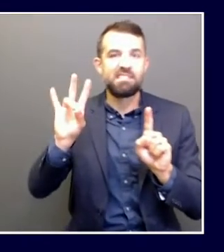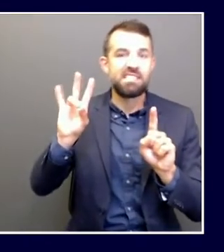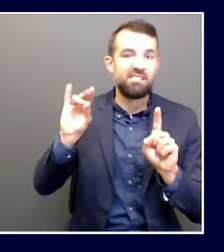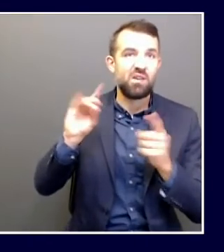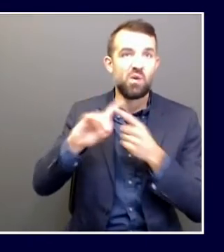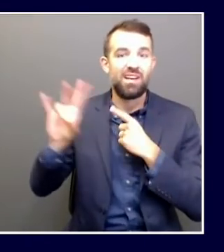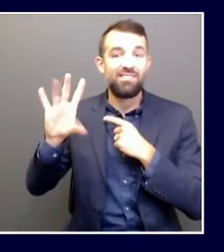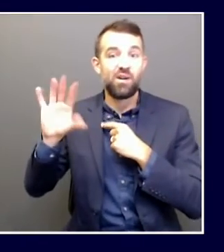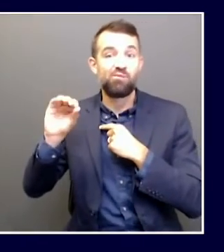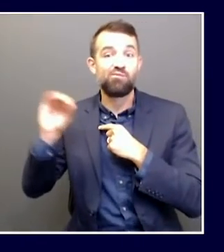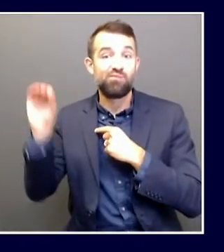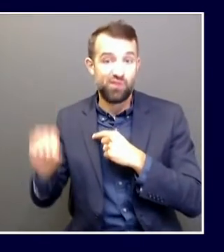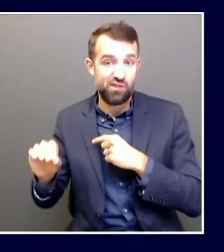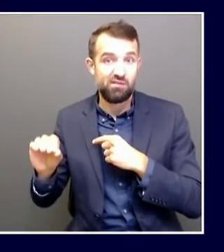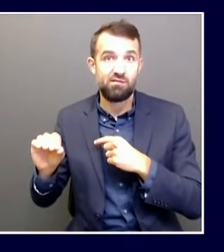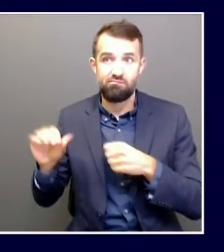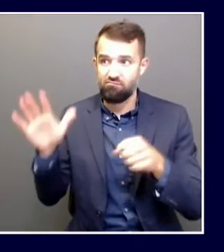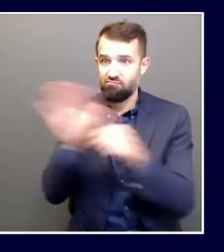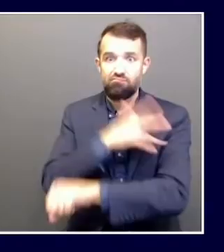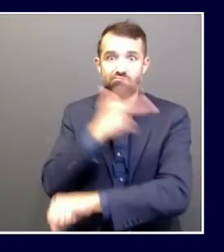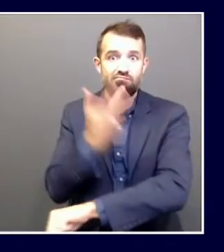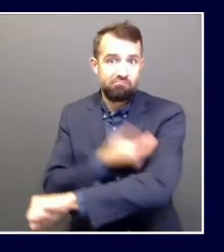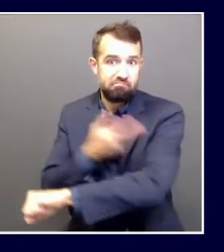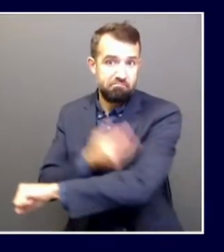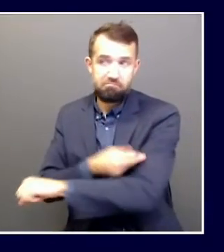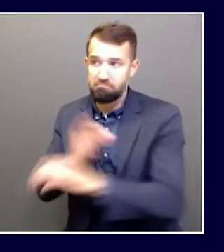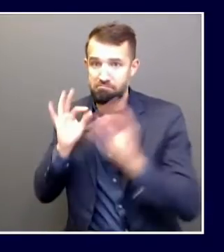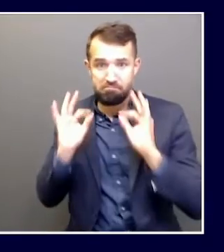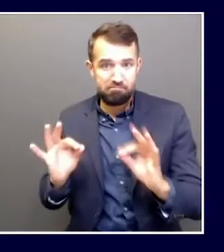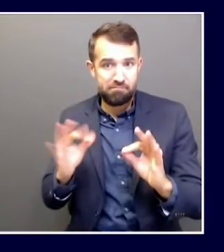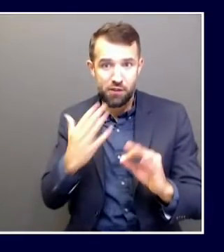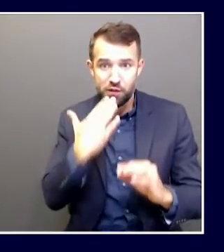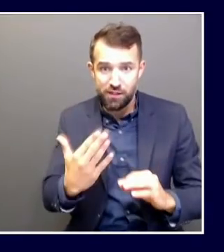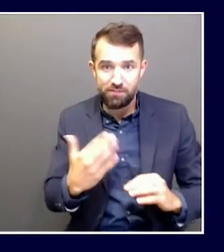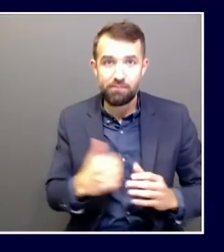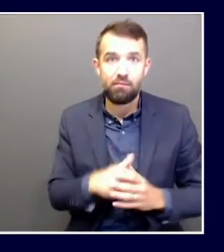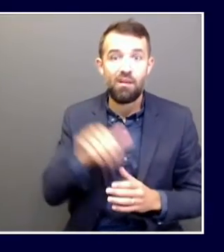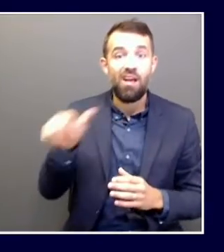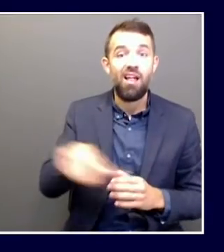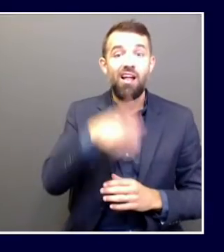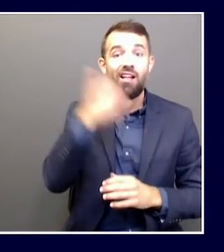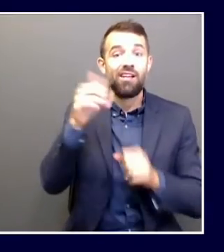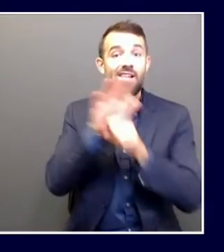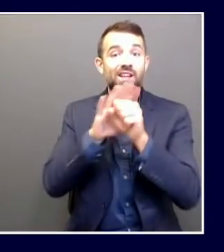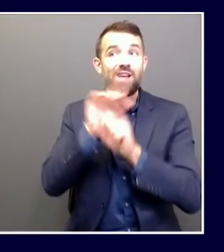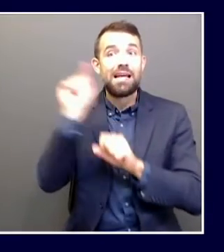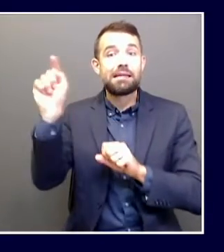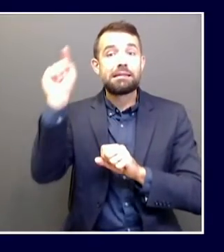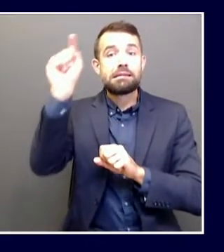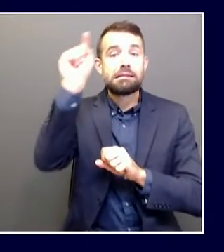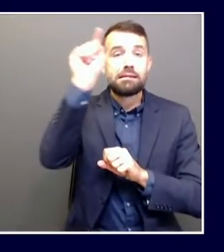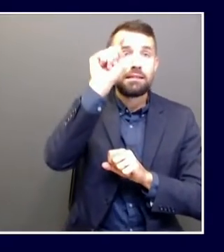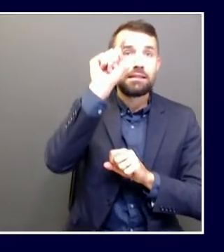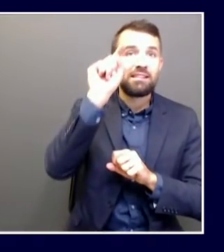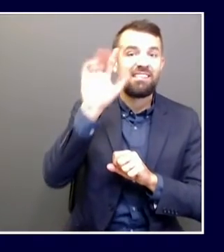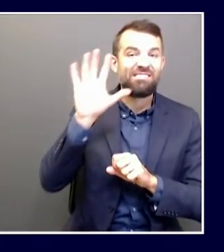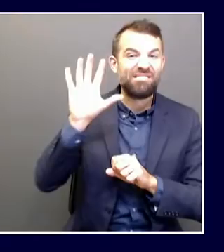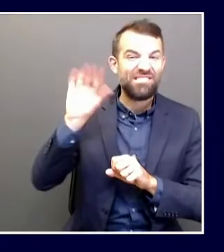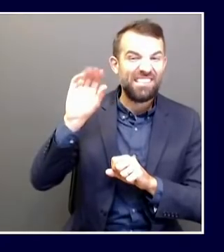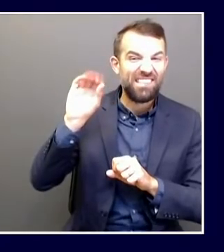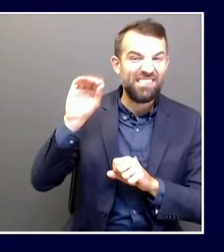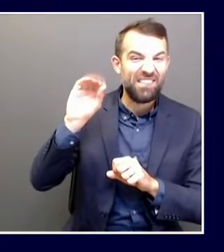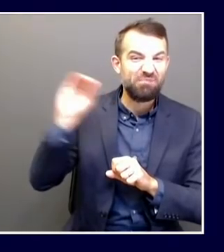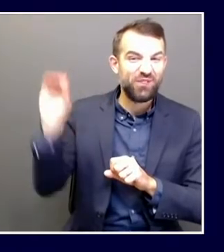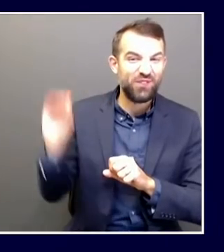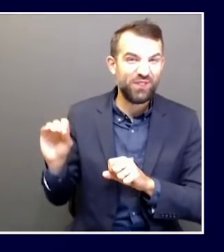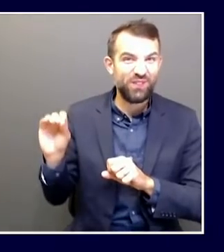individuals who are fully vaccinated, while other counties in Maine are in the range of around 50% fully vaccinated.